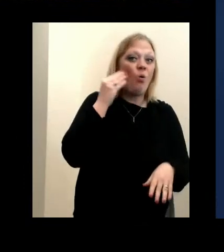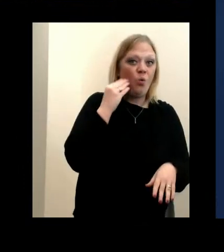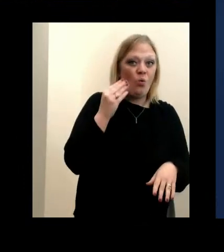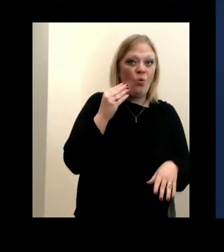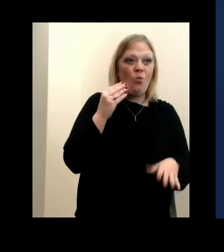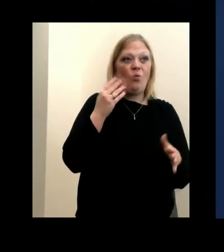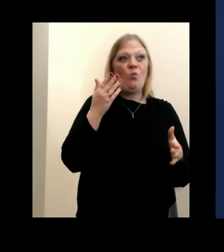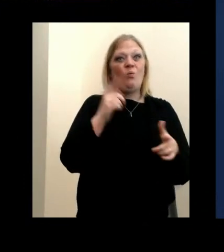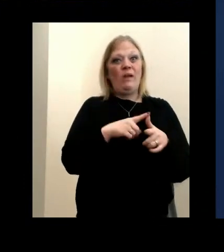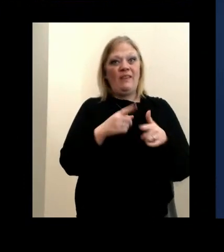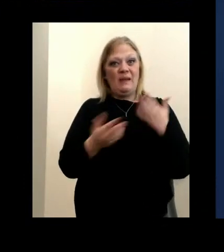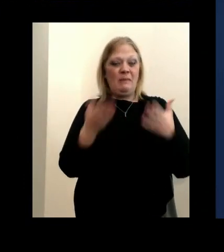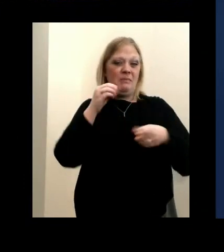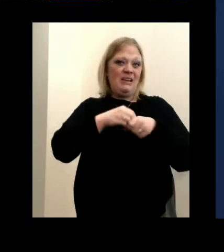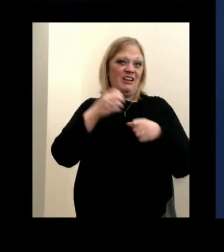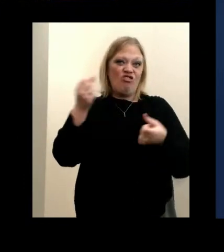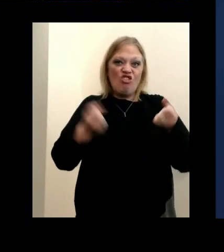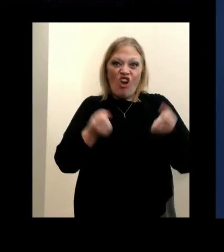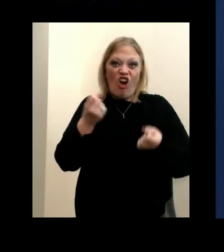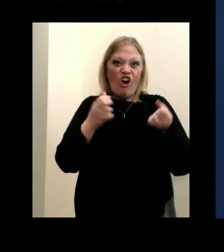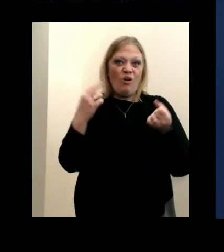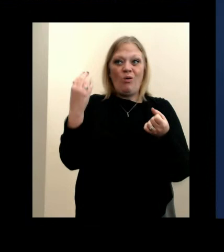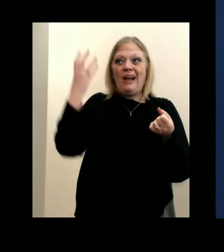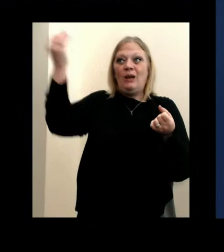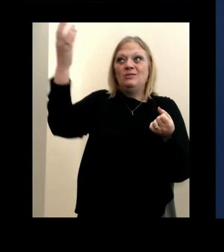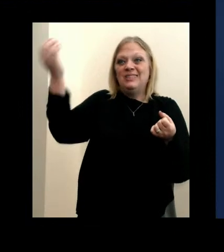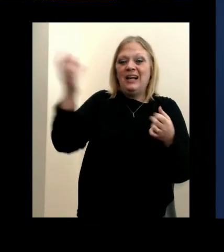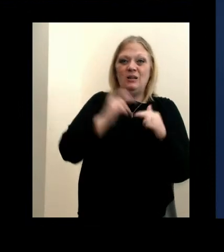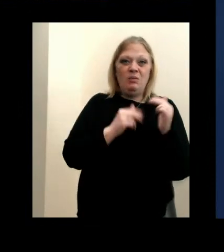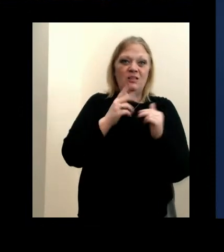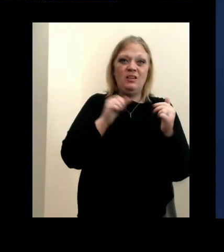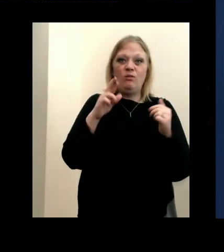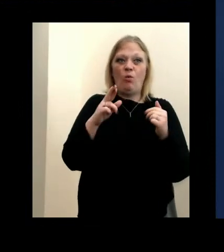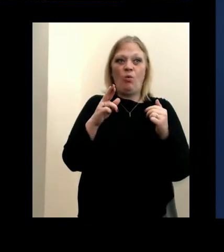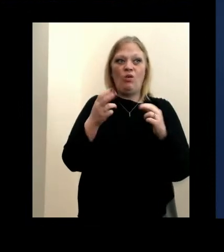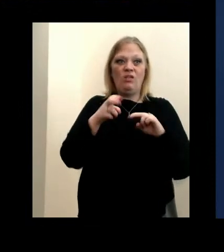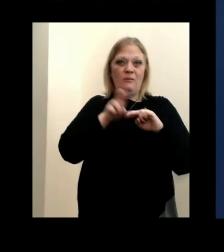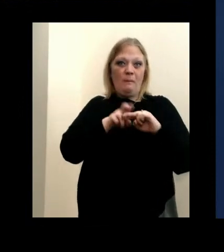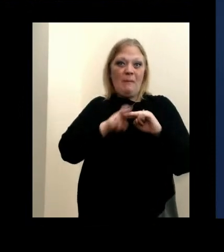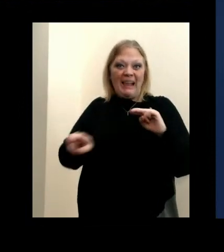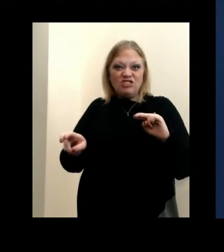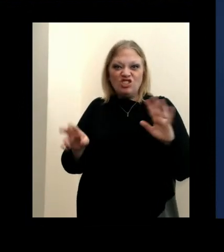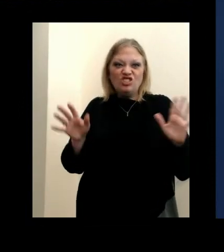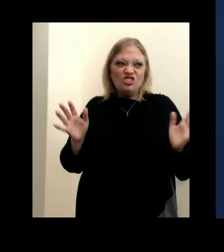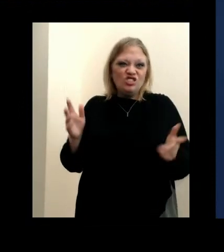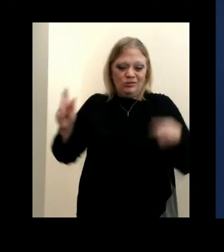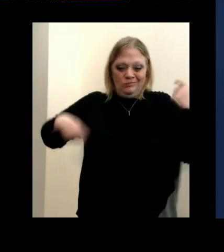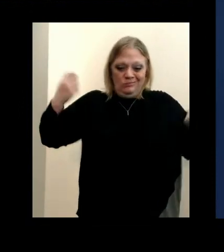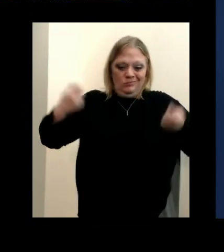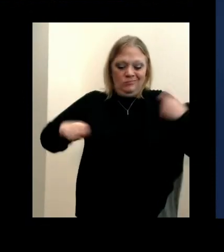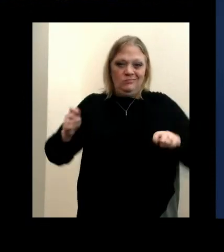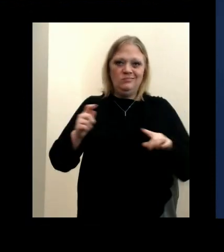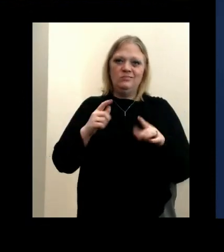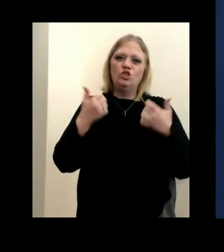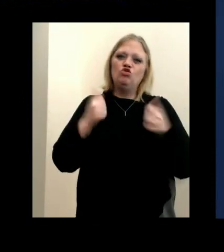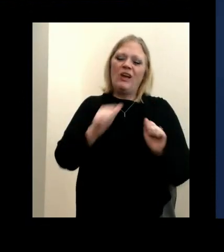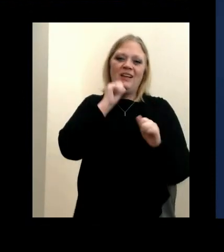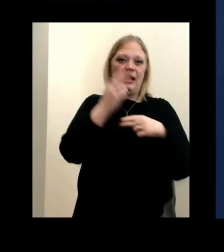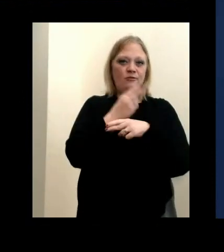as you can in the car or outside the facility, or just sitting on the bench. But please try to not to use the locker